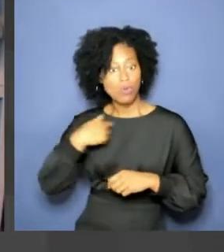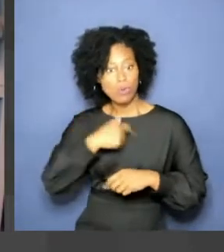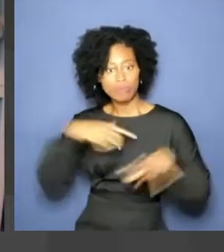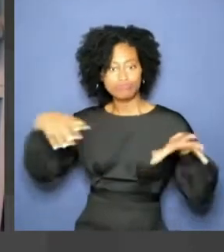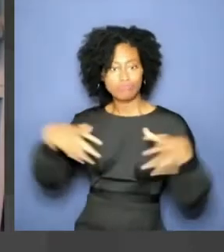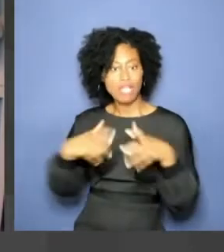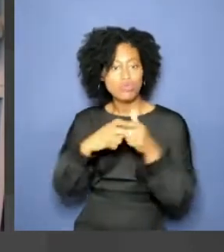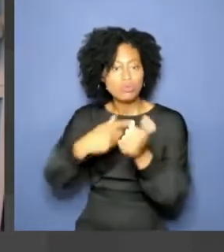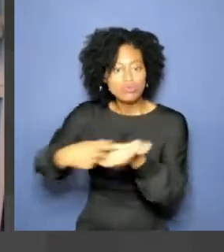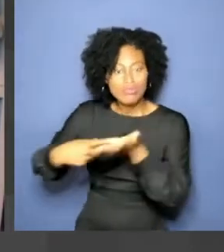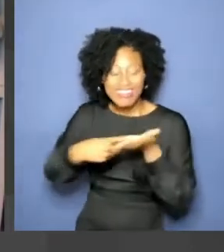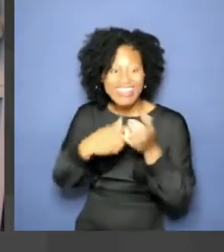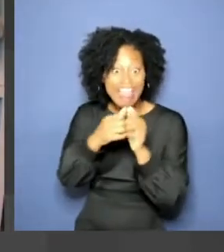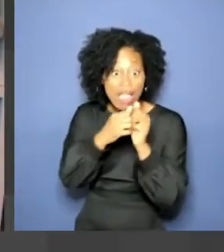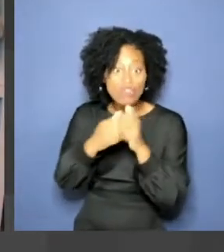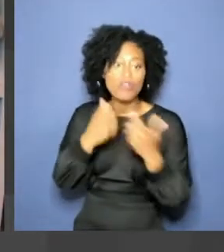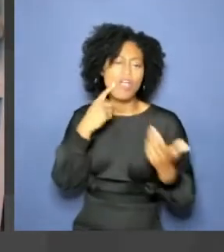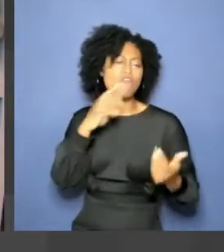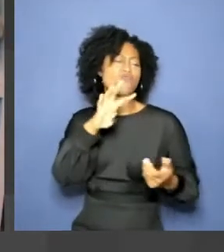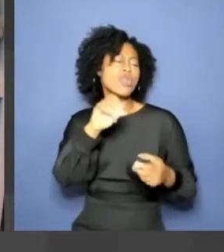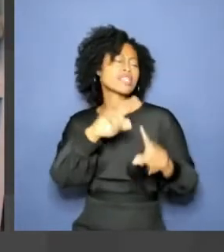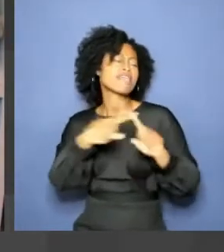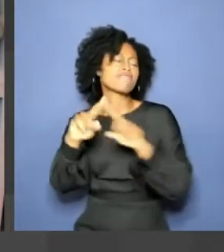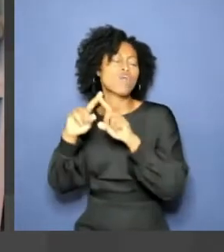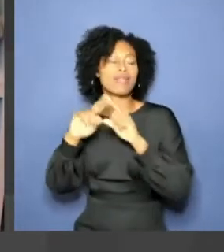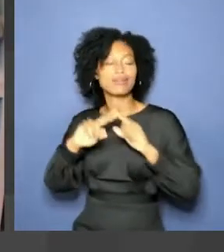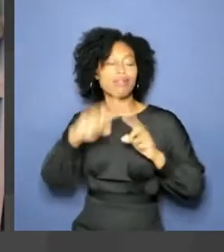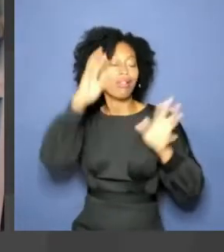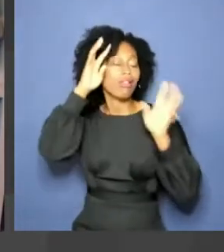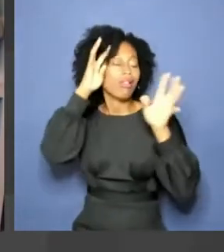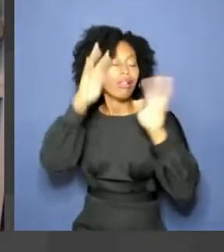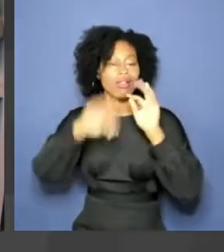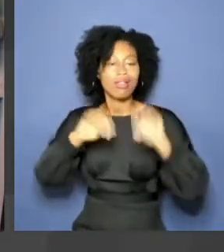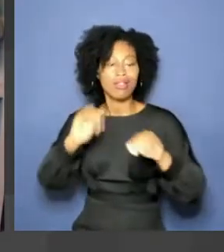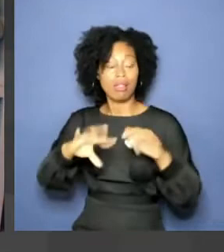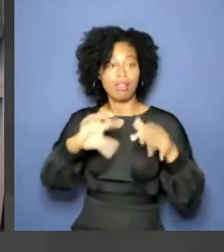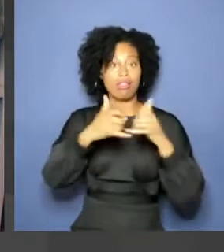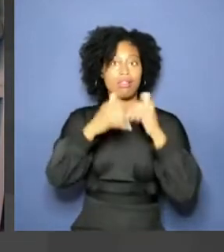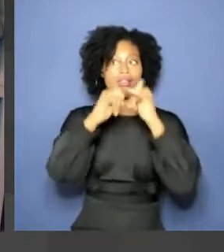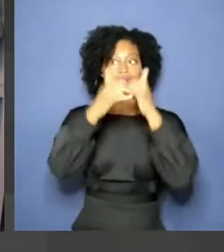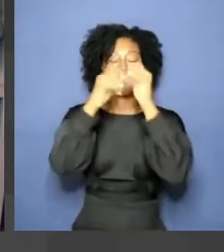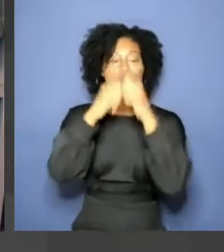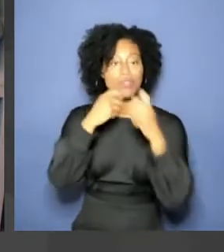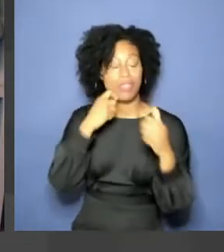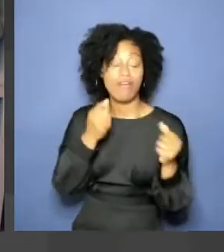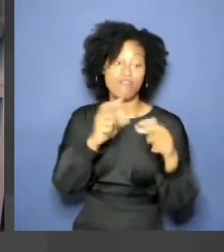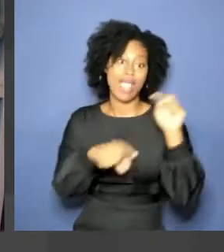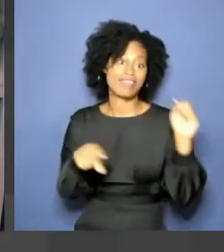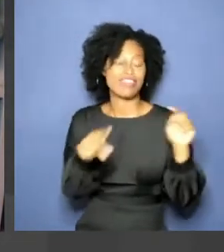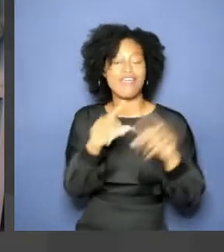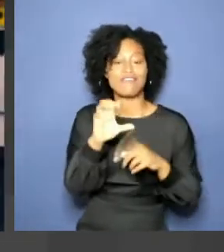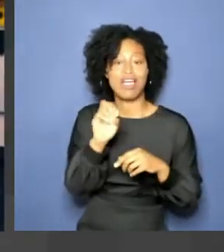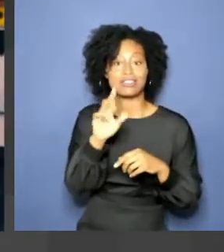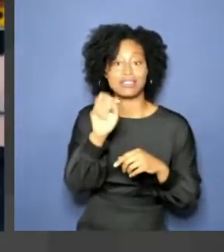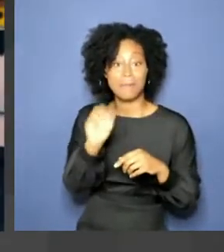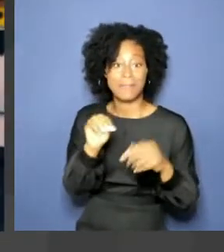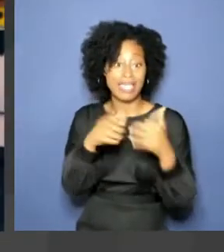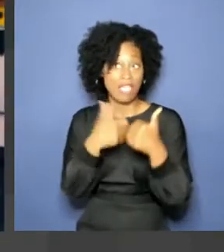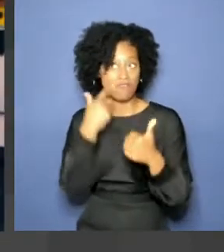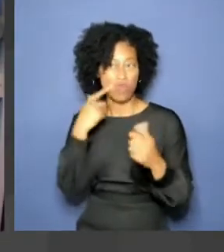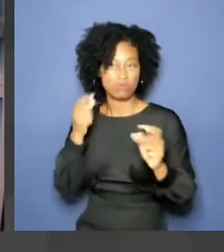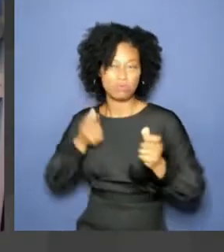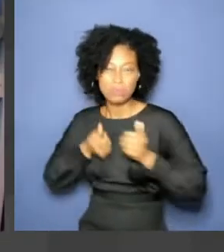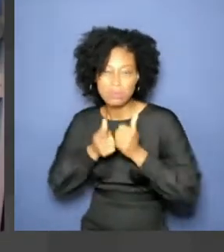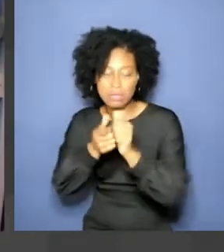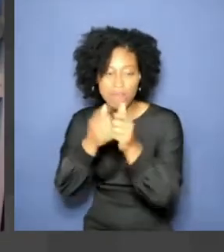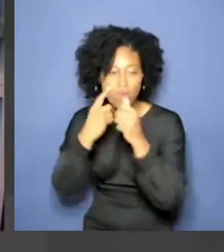sees 40 different content creators go head to head live in a variety of custom mini-games, battling it out for the ultimate prize, an MCC